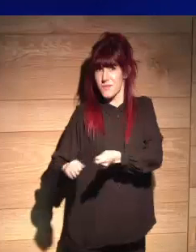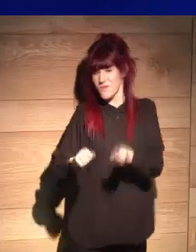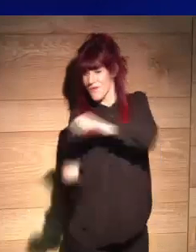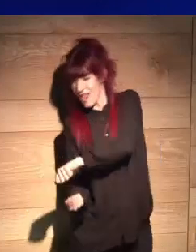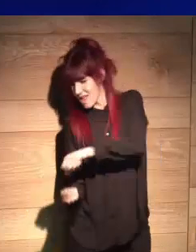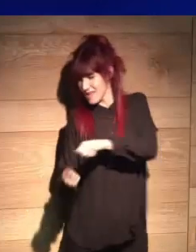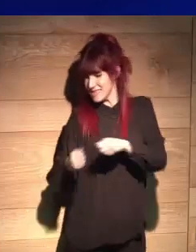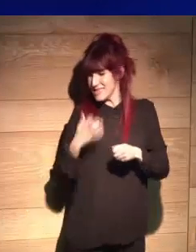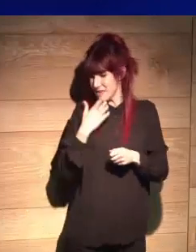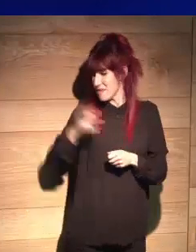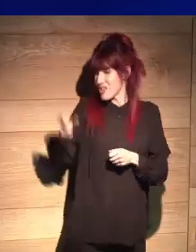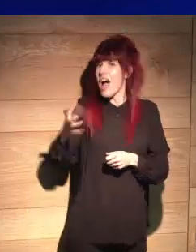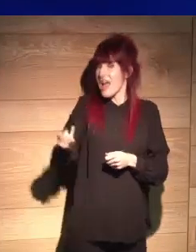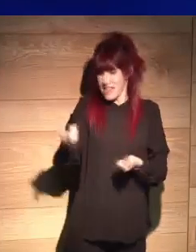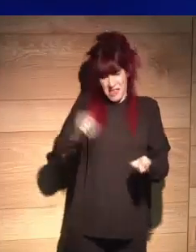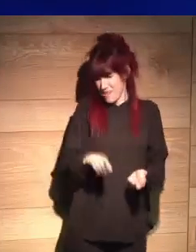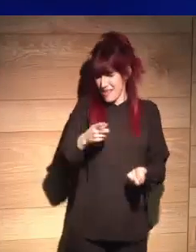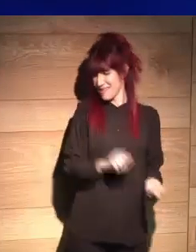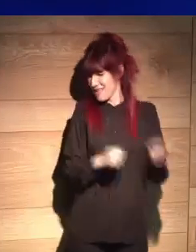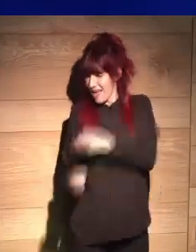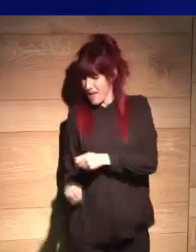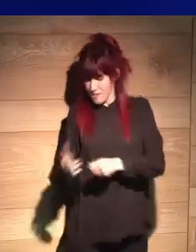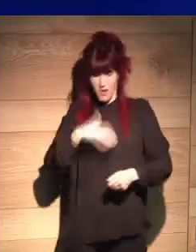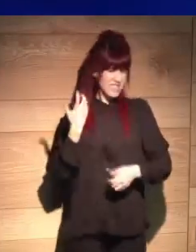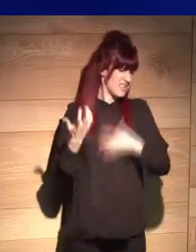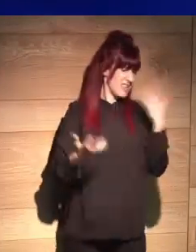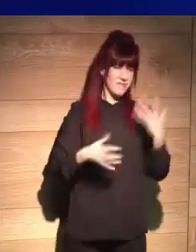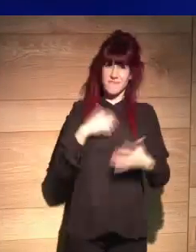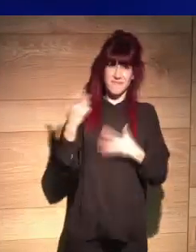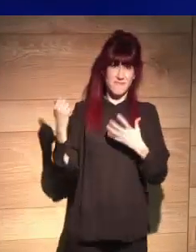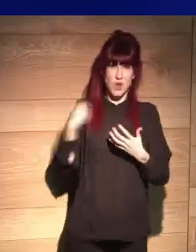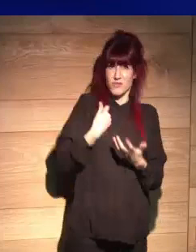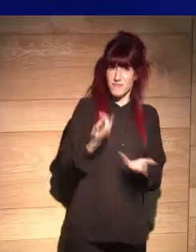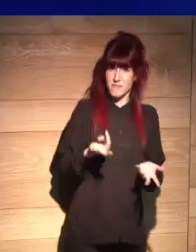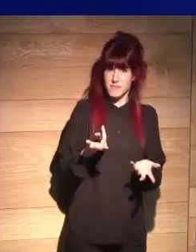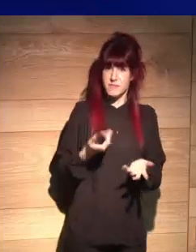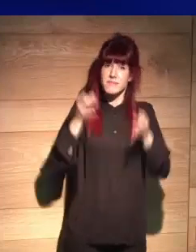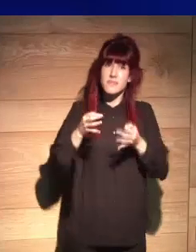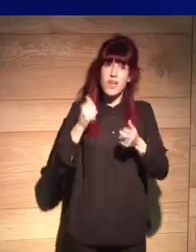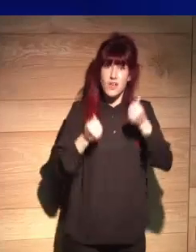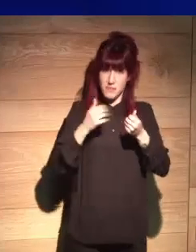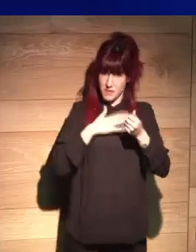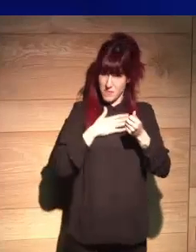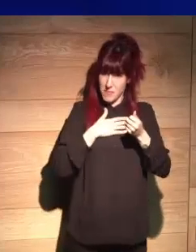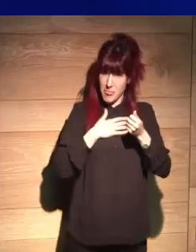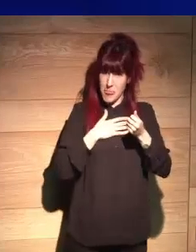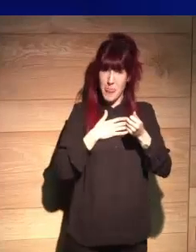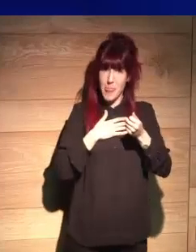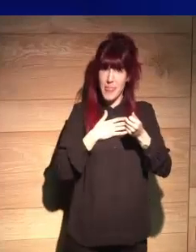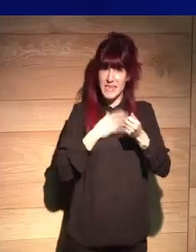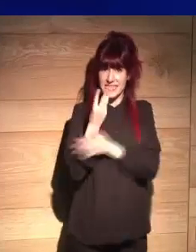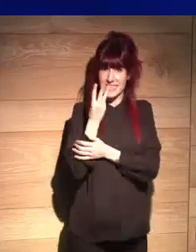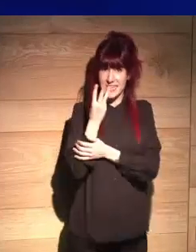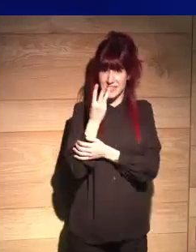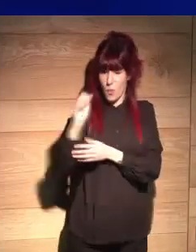the seat close to the pilot. So it is bothering everywhere. And it's true that in my car